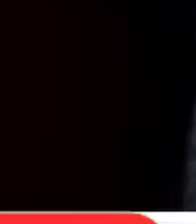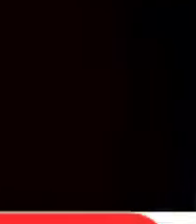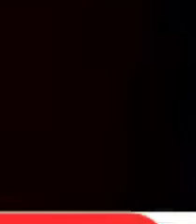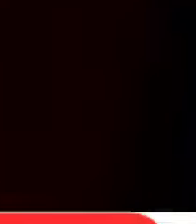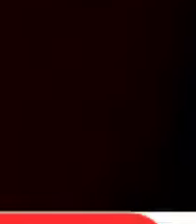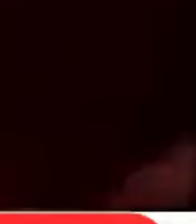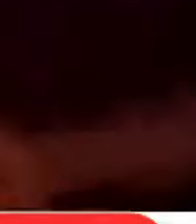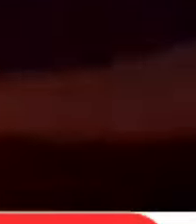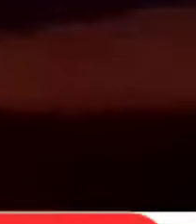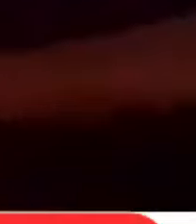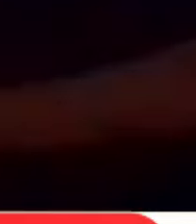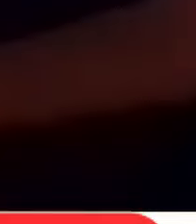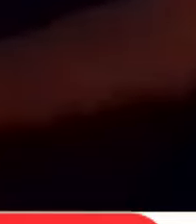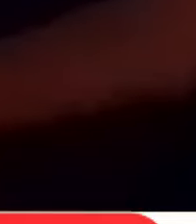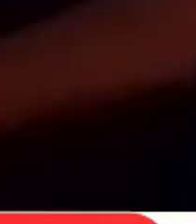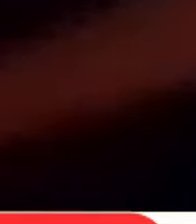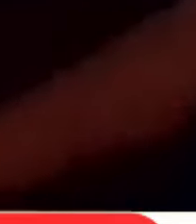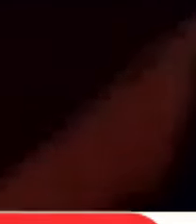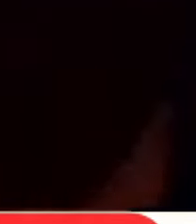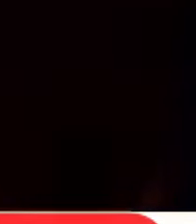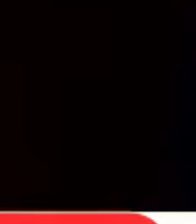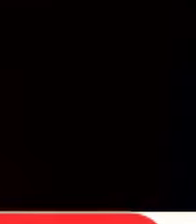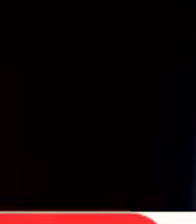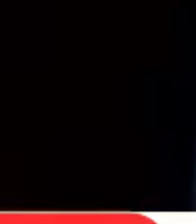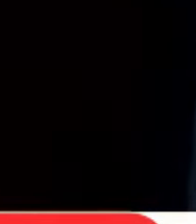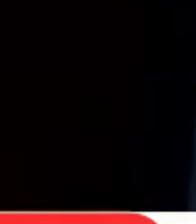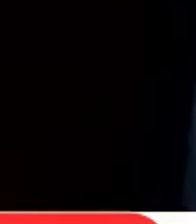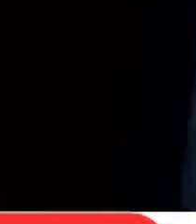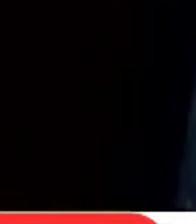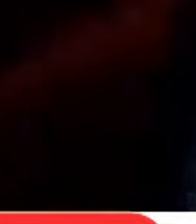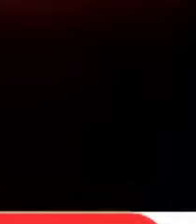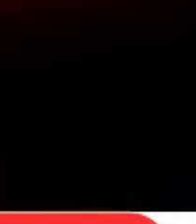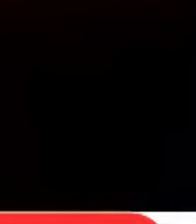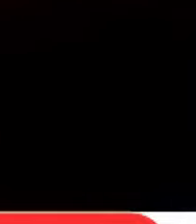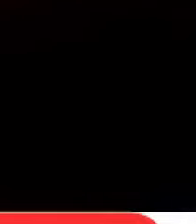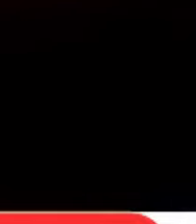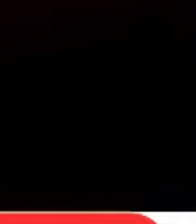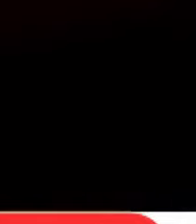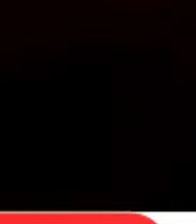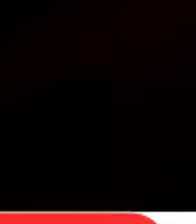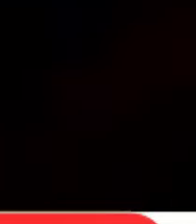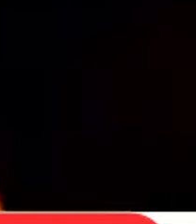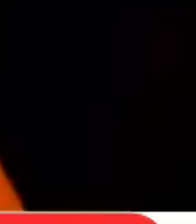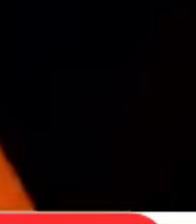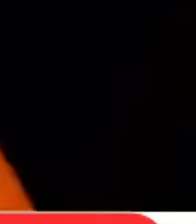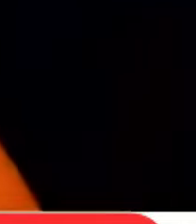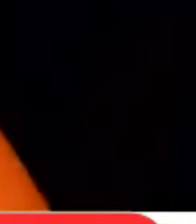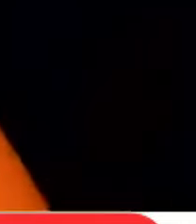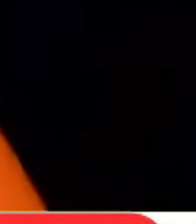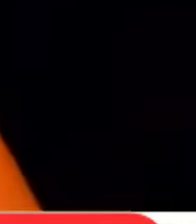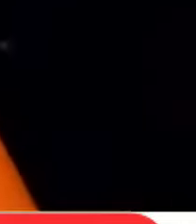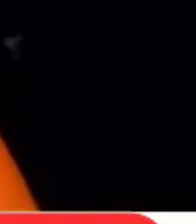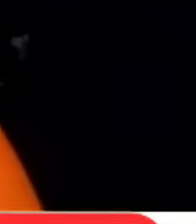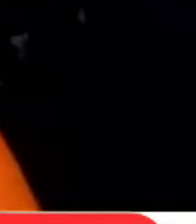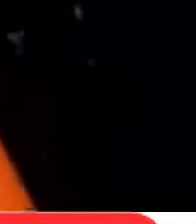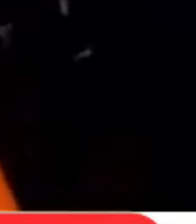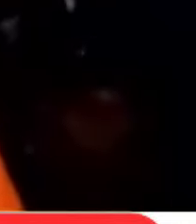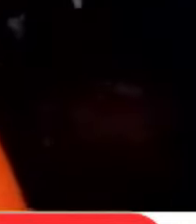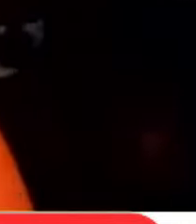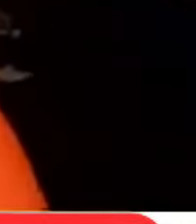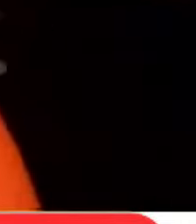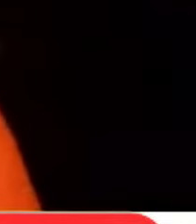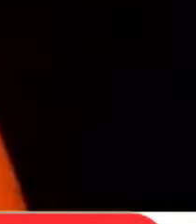name is Joyce Cheche, Chief Officer, Disaster Management and Humanitarian Assistance, Nakuru County. Here,